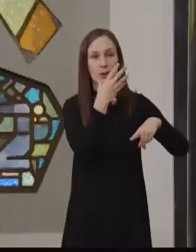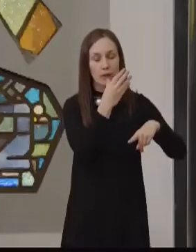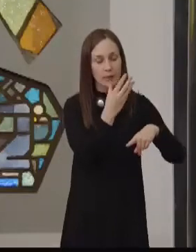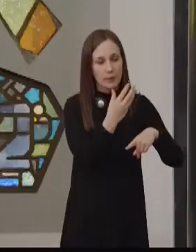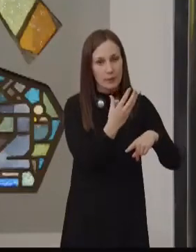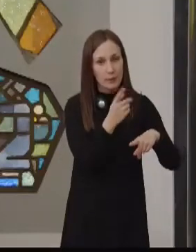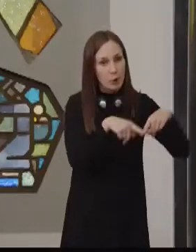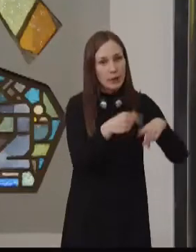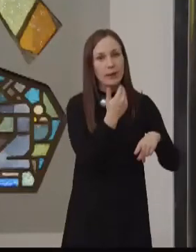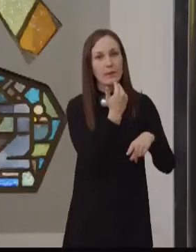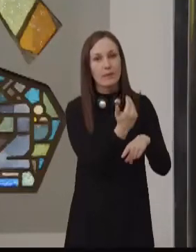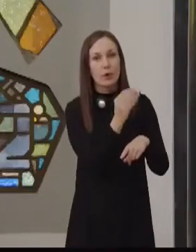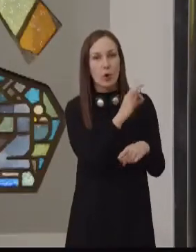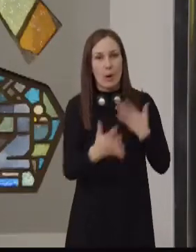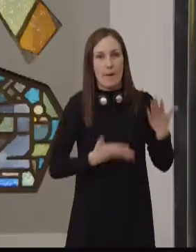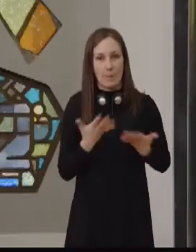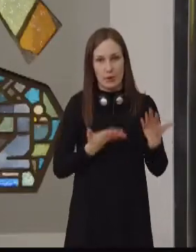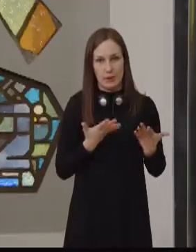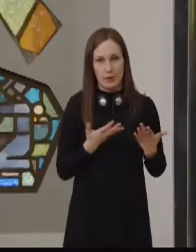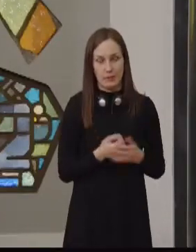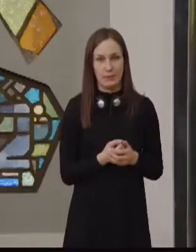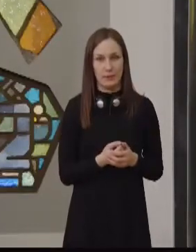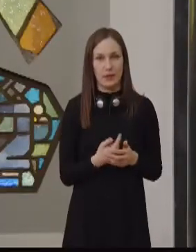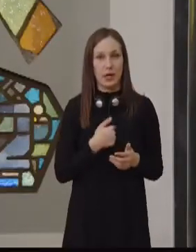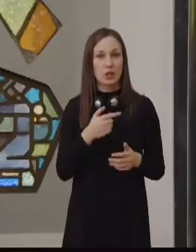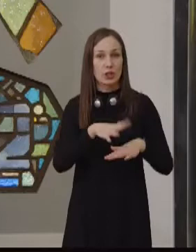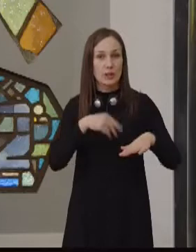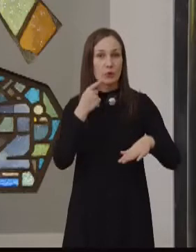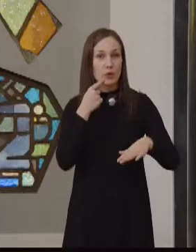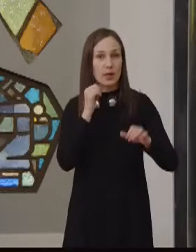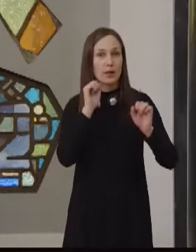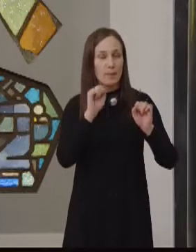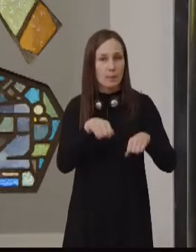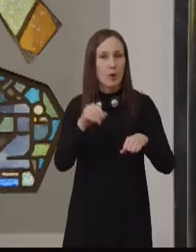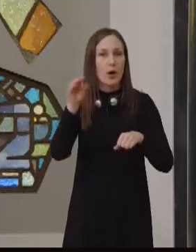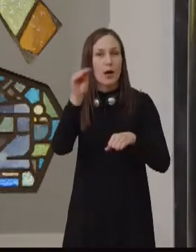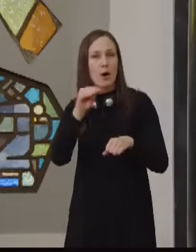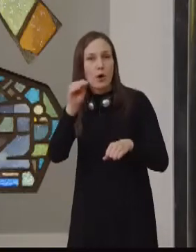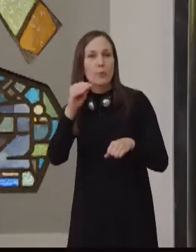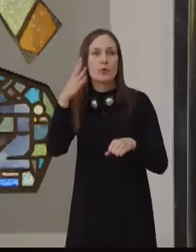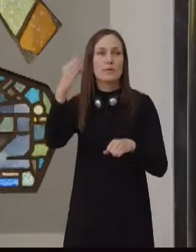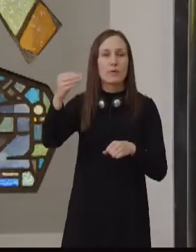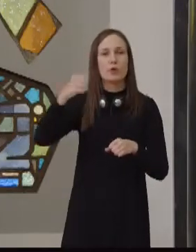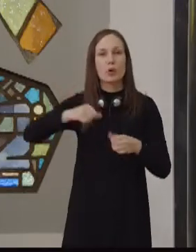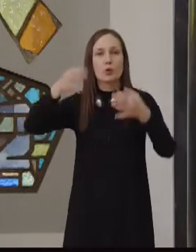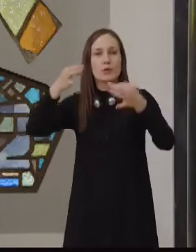politics is not about arguments and facts. Politics is about emotions.